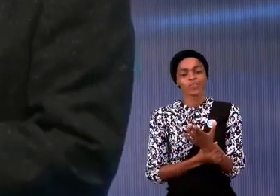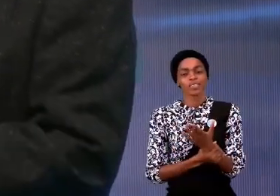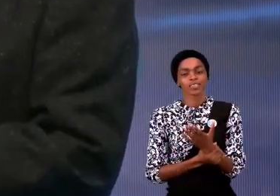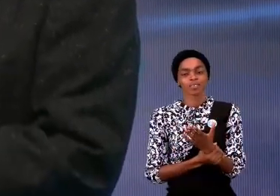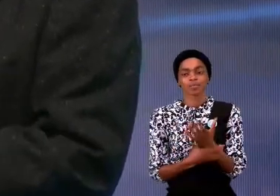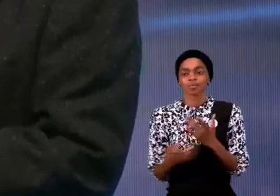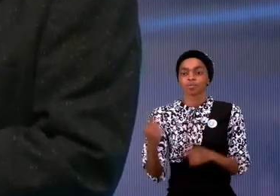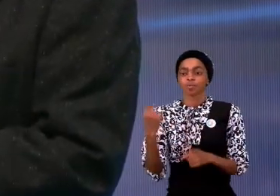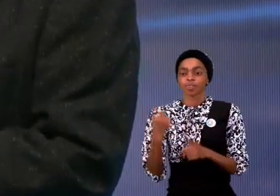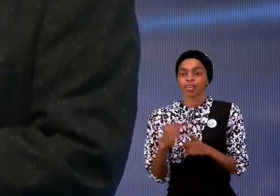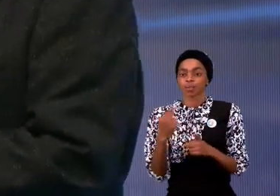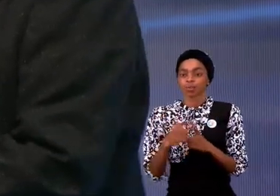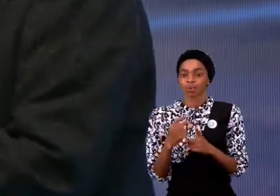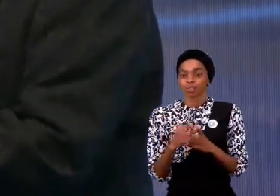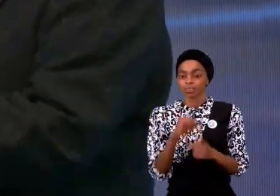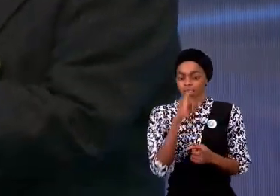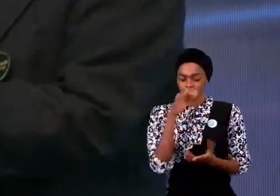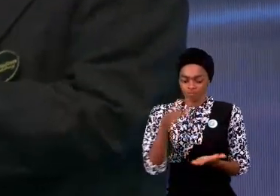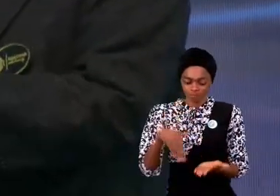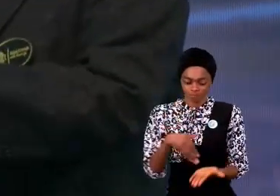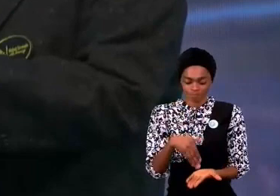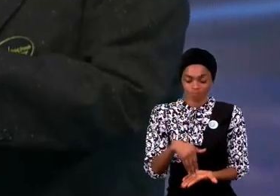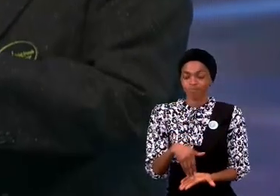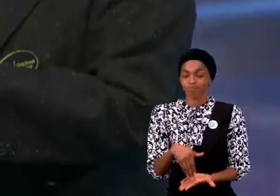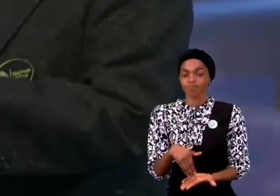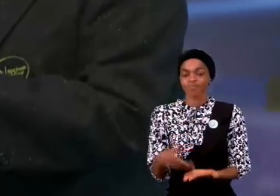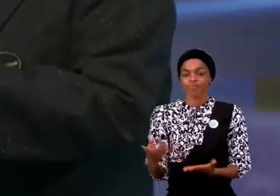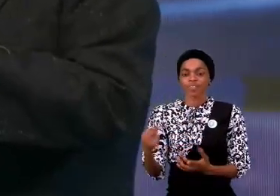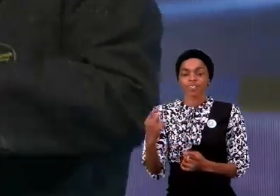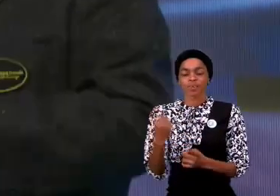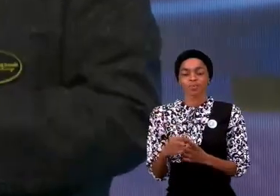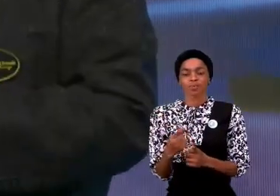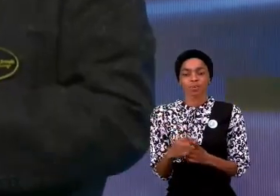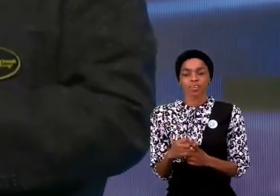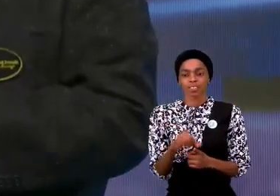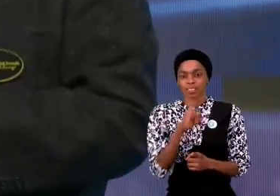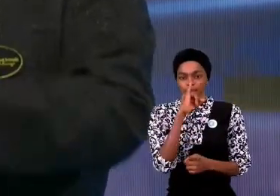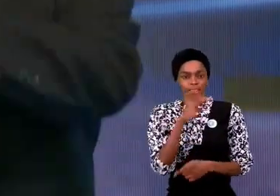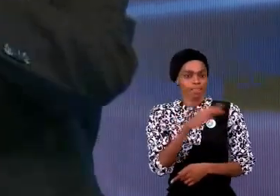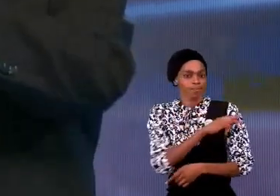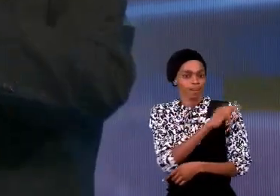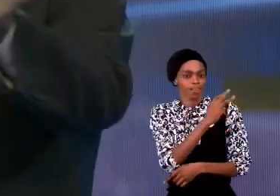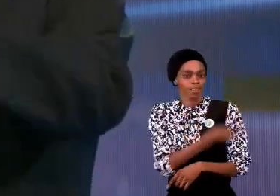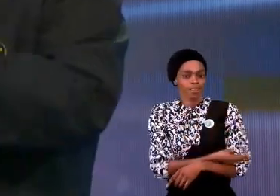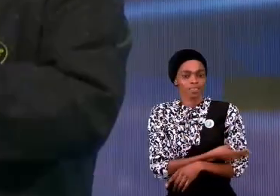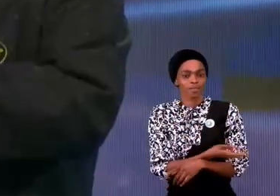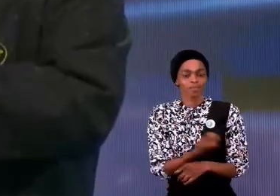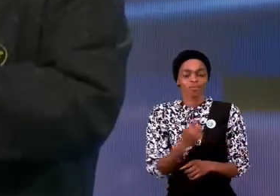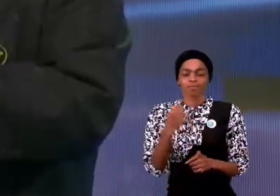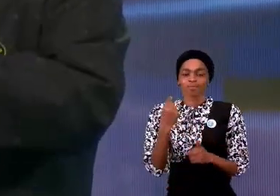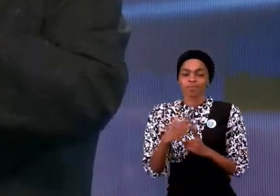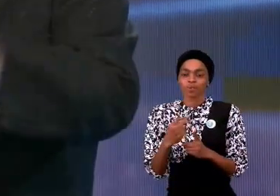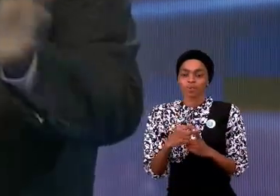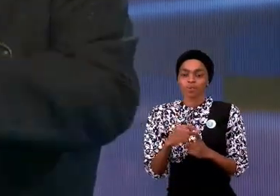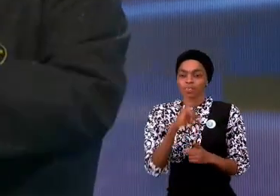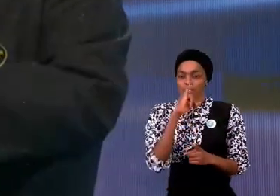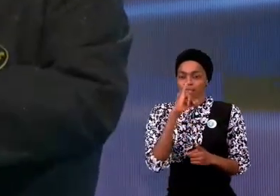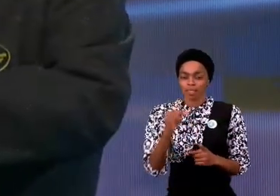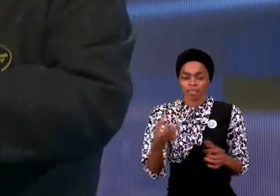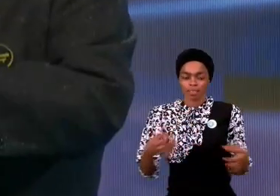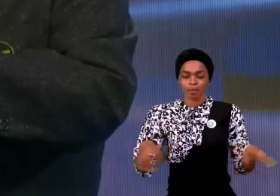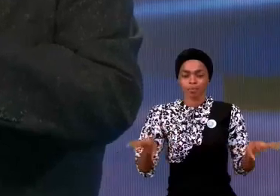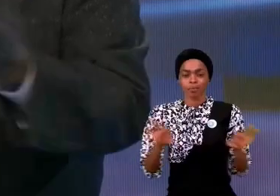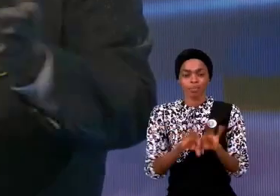word is essential. It's as the word enters that miracles,